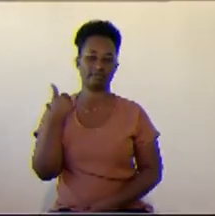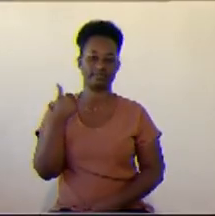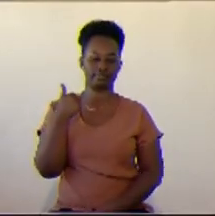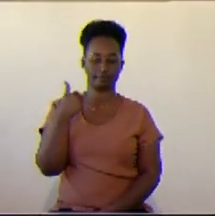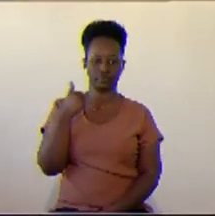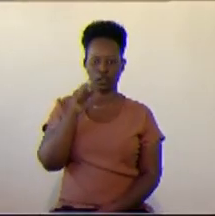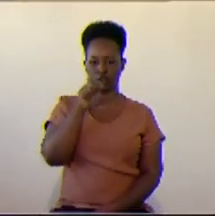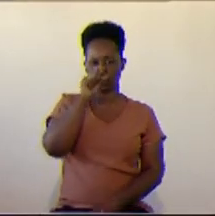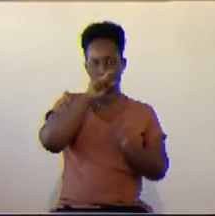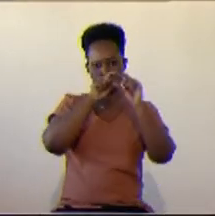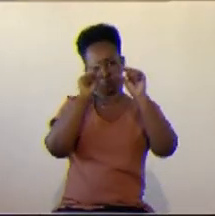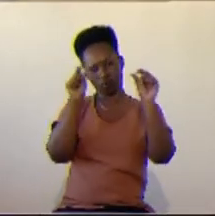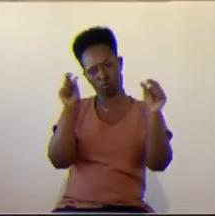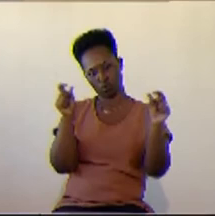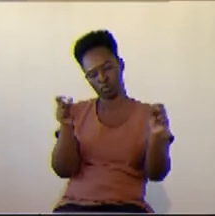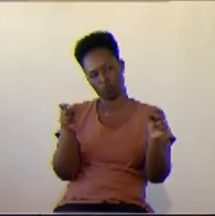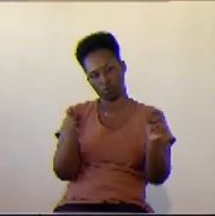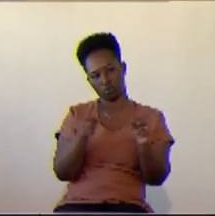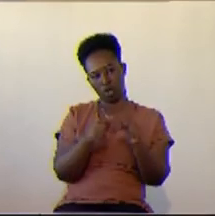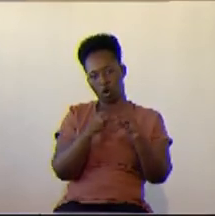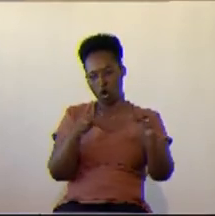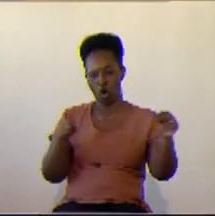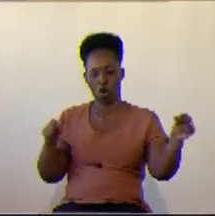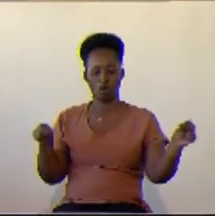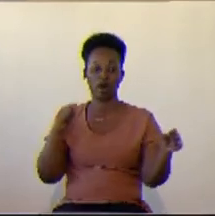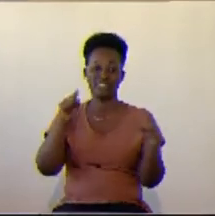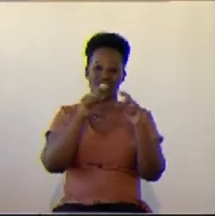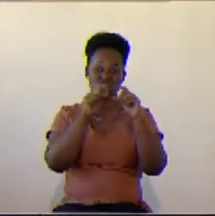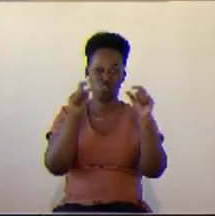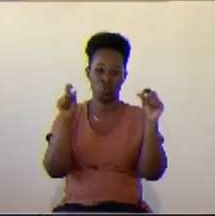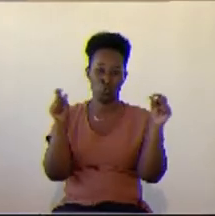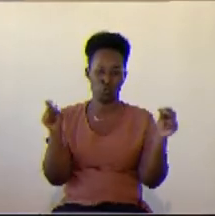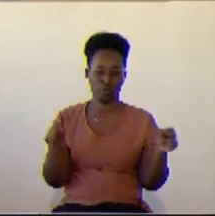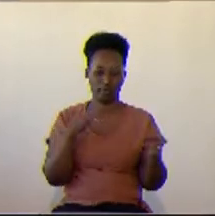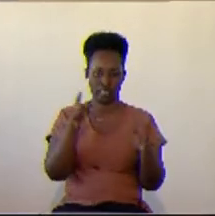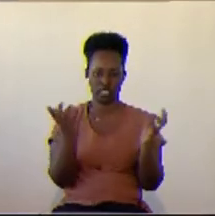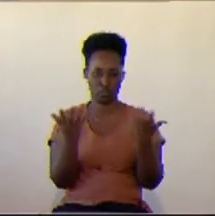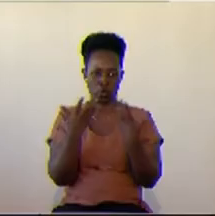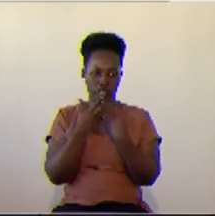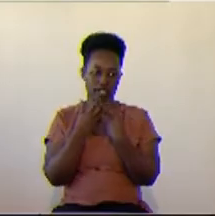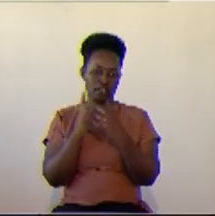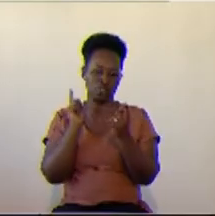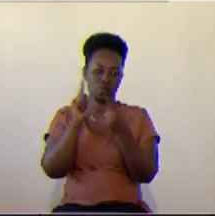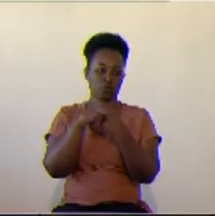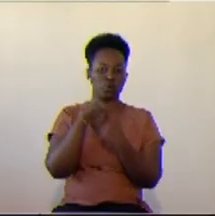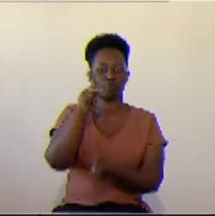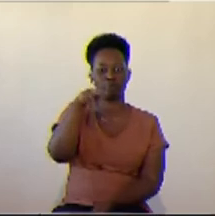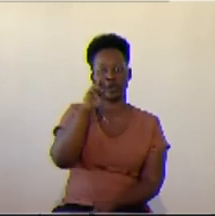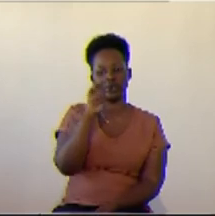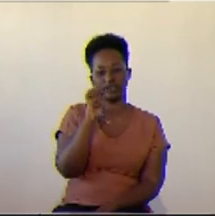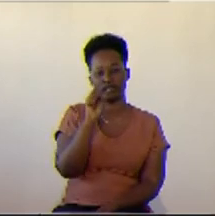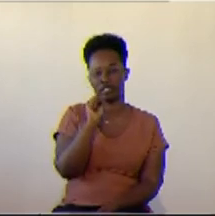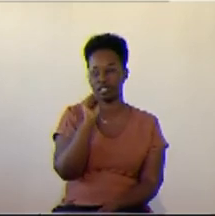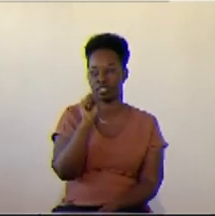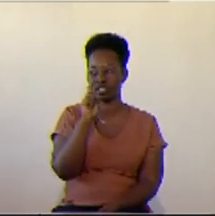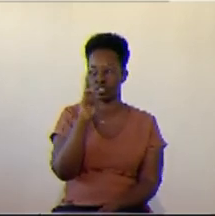this rubber tubing, quite long. And this tubing is connected to a pressure gauge. Remember